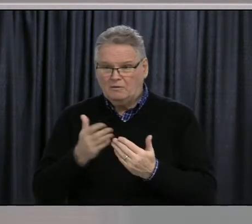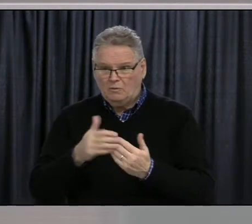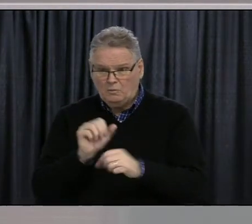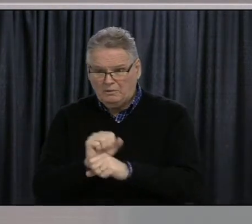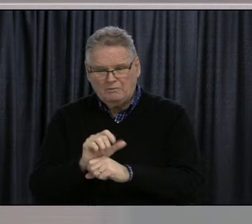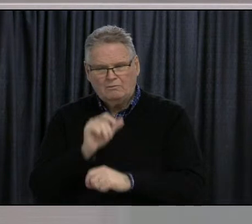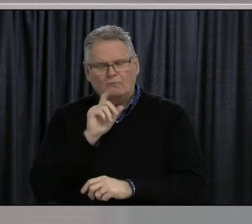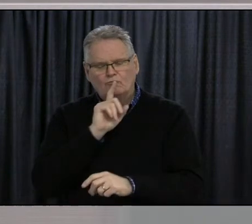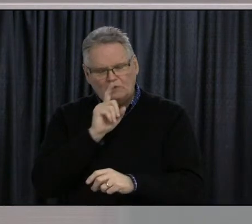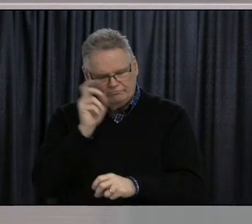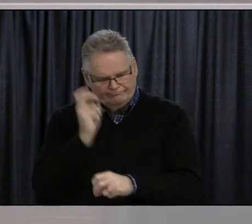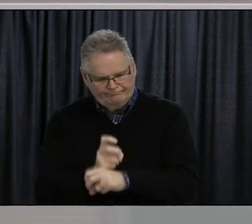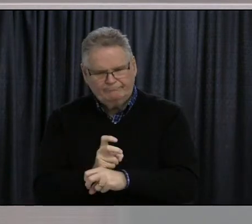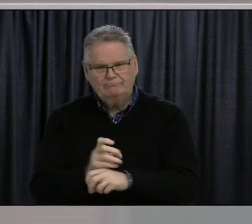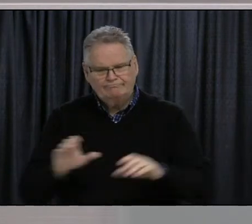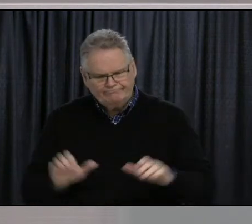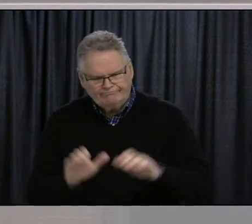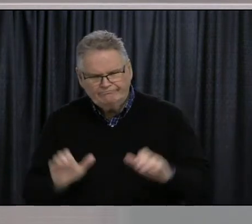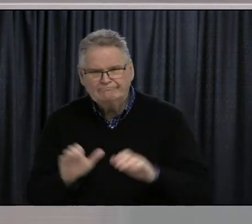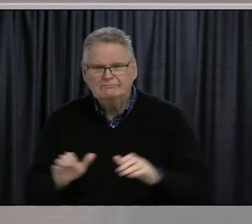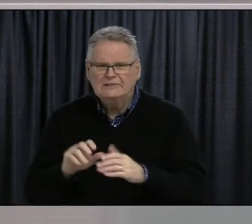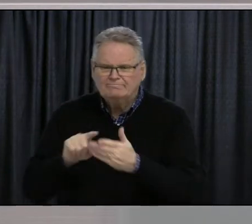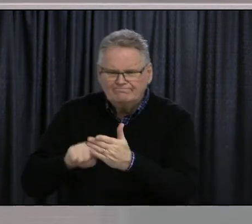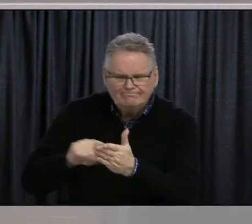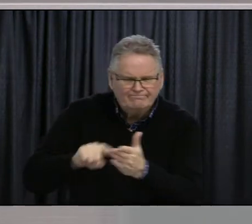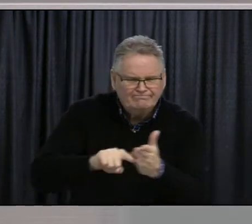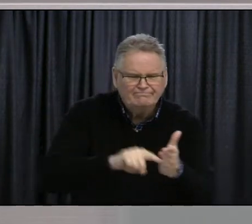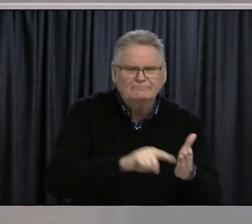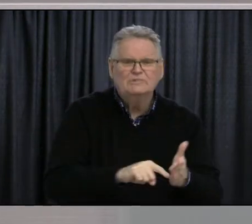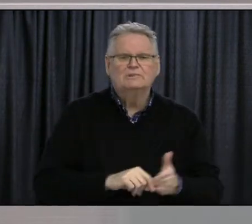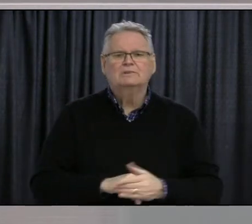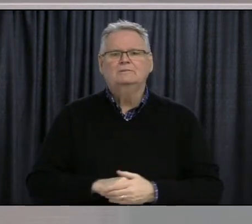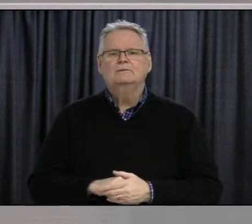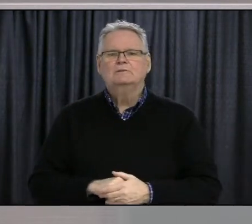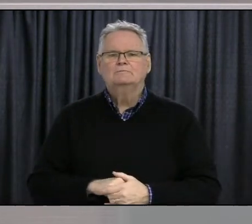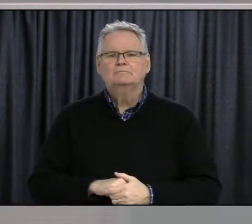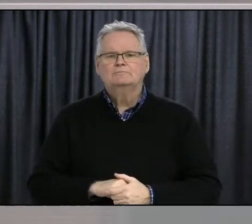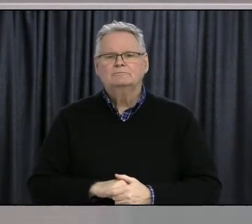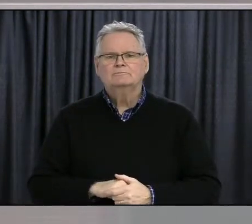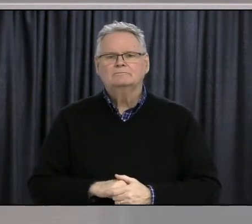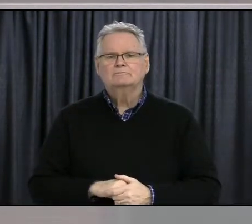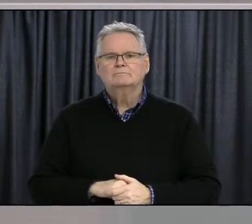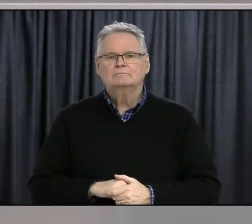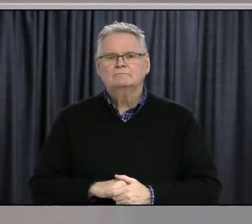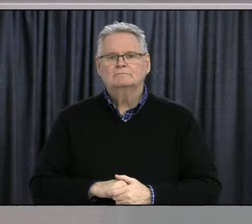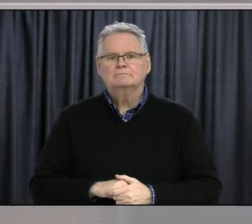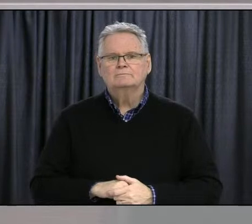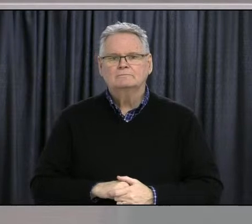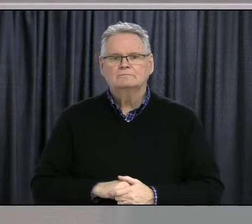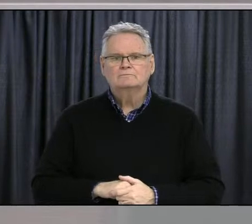the case with the daycare is a suspected case. Is that one of the now 4 that have been